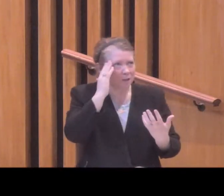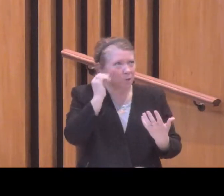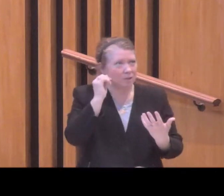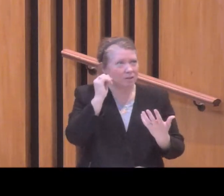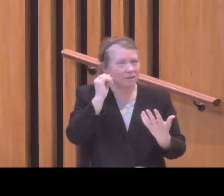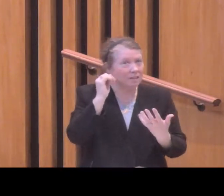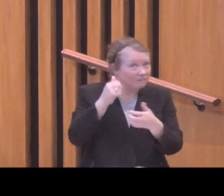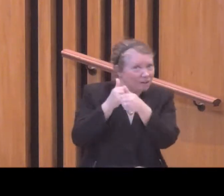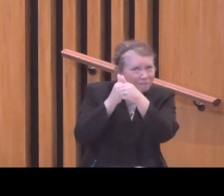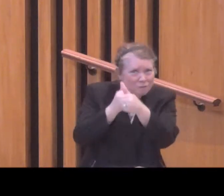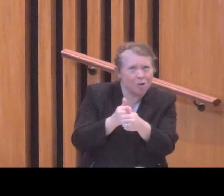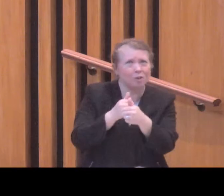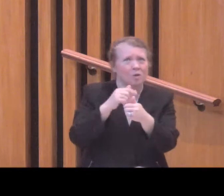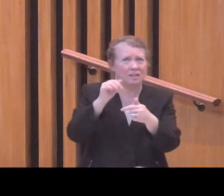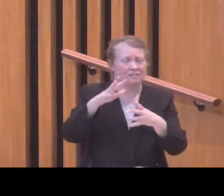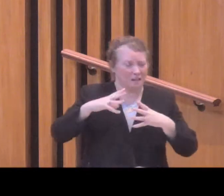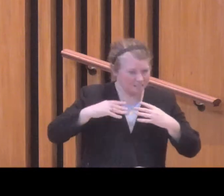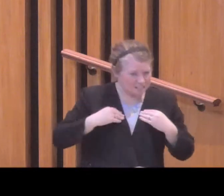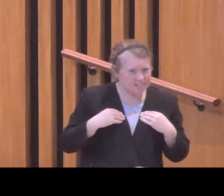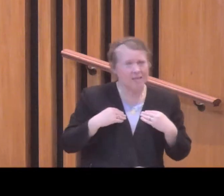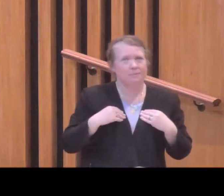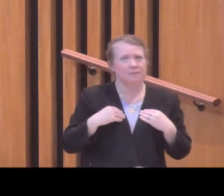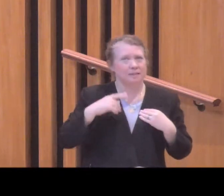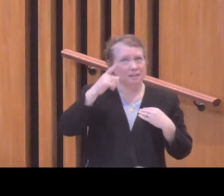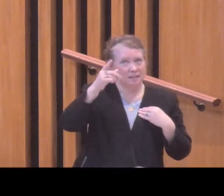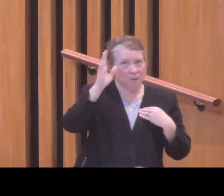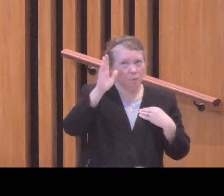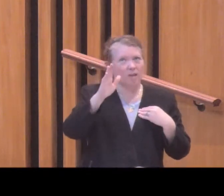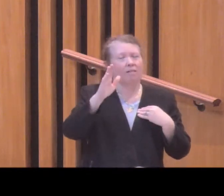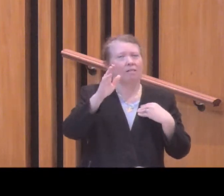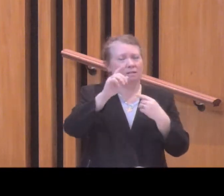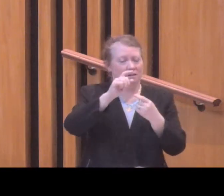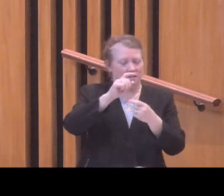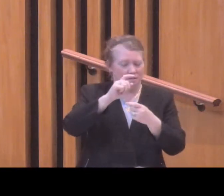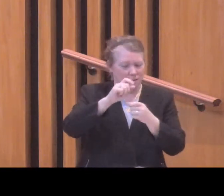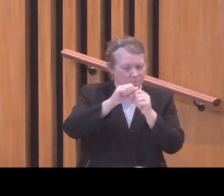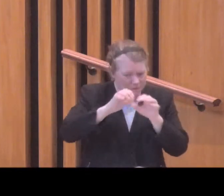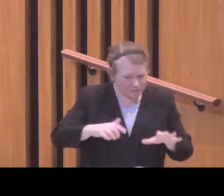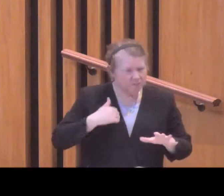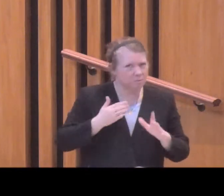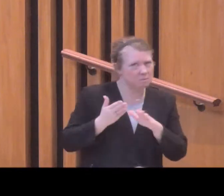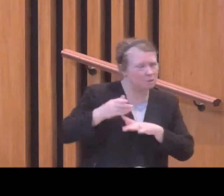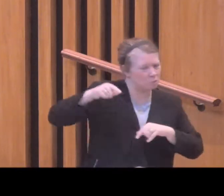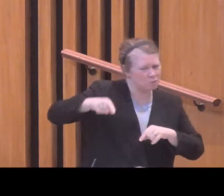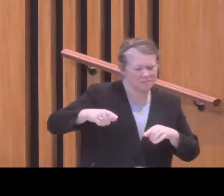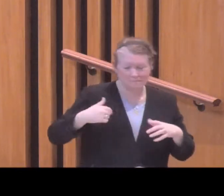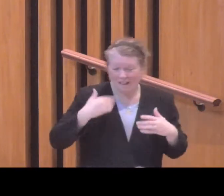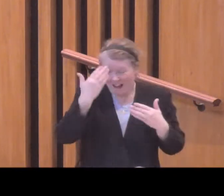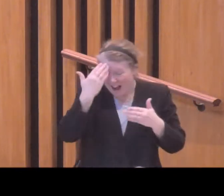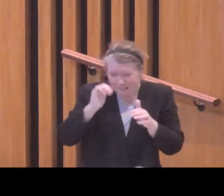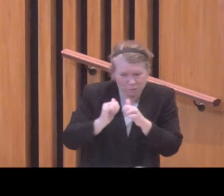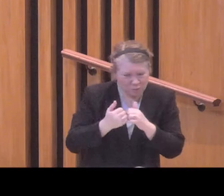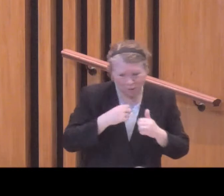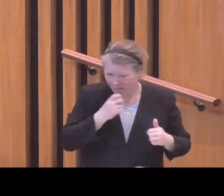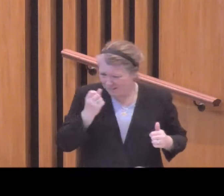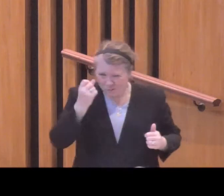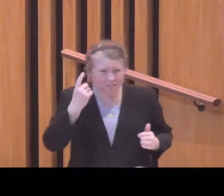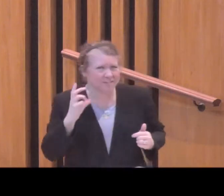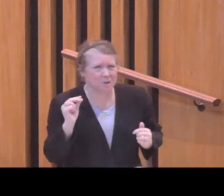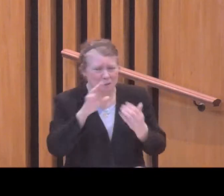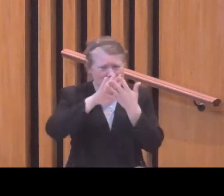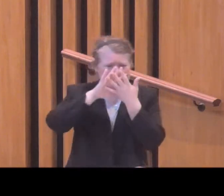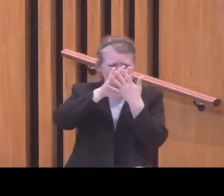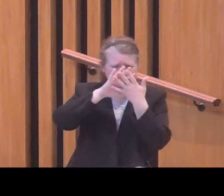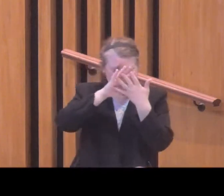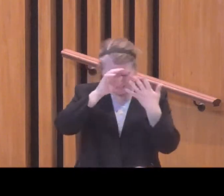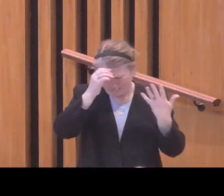will turn this into a blessing. And as we hear the entire passage, just as Abraham